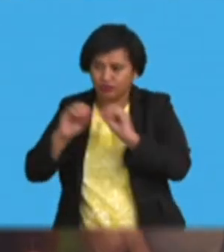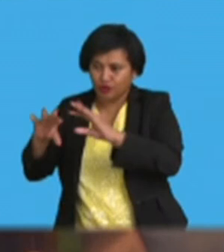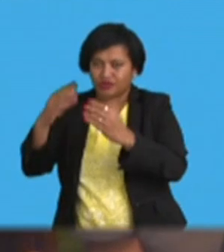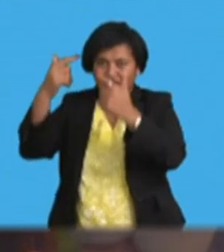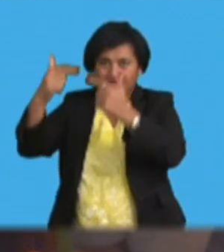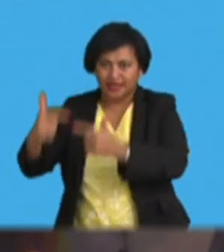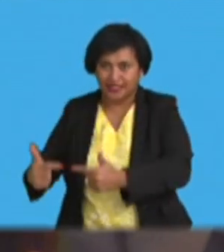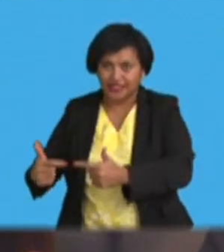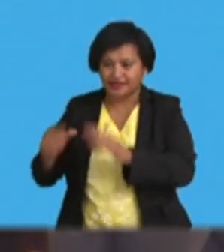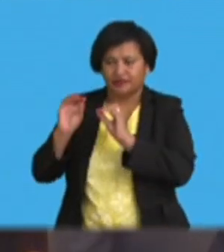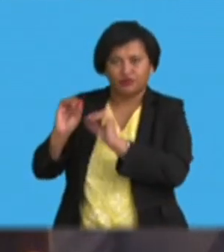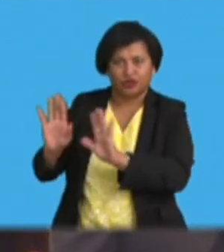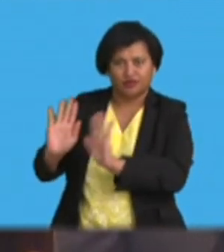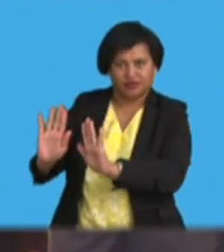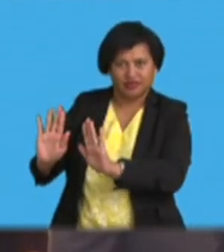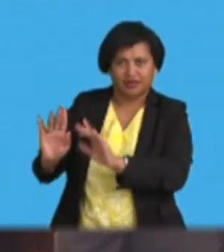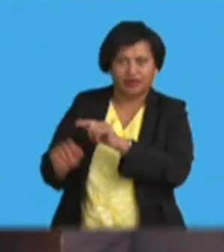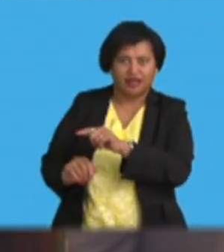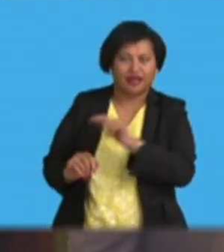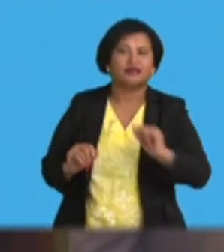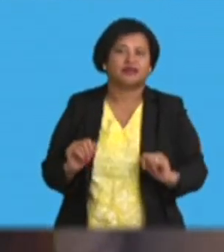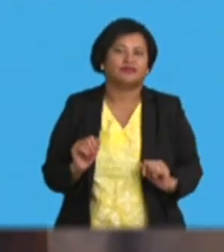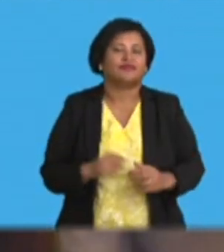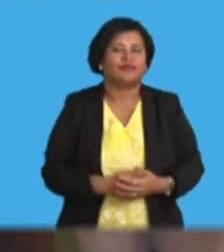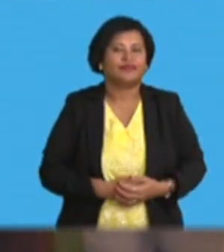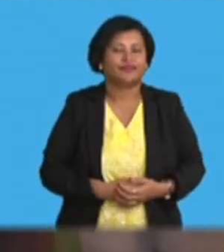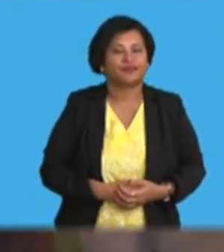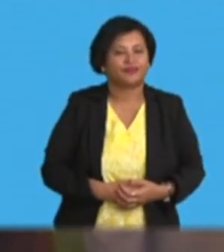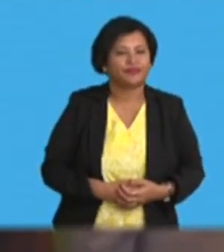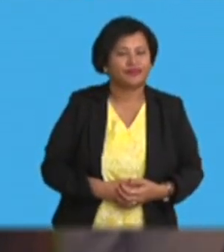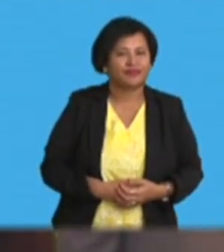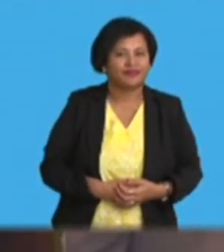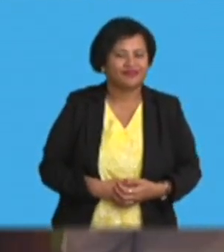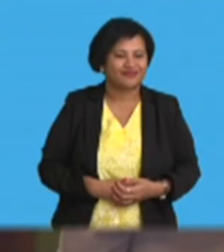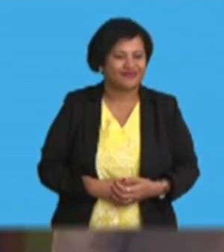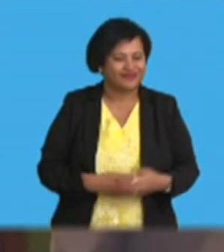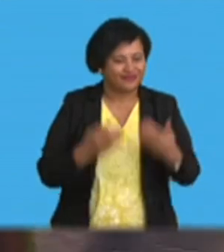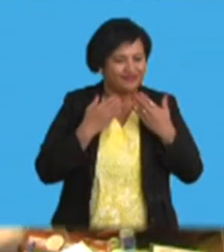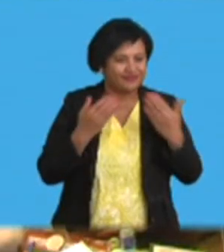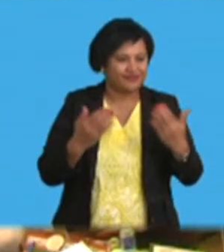an accurate a number as possible in the database. Thank you, Honourable Minister.